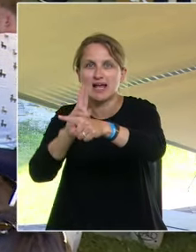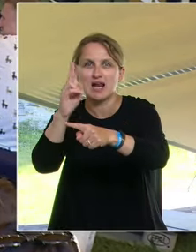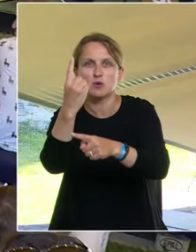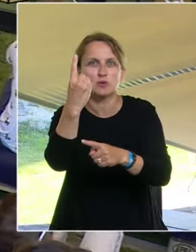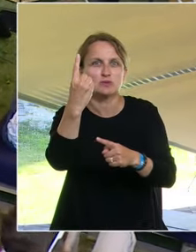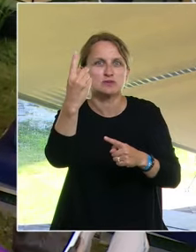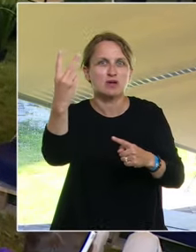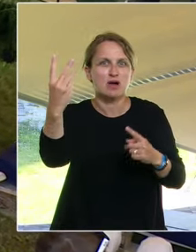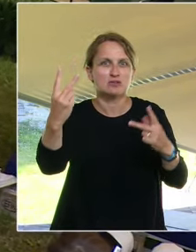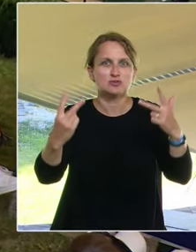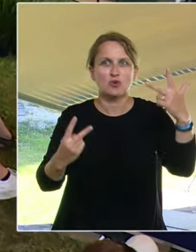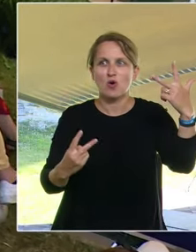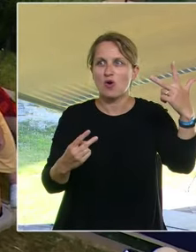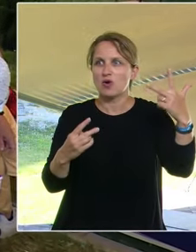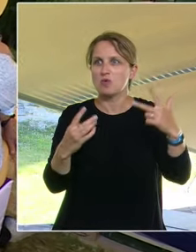1, 2, 3. Uh-oh.